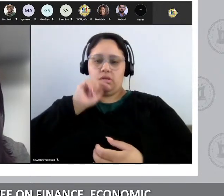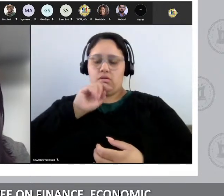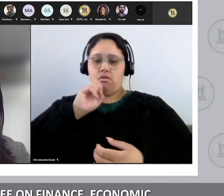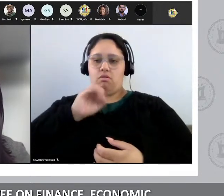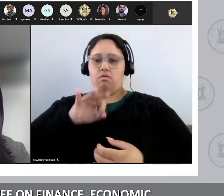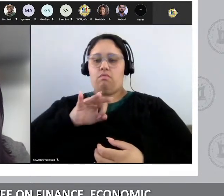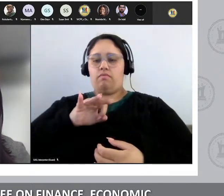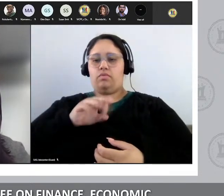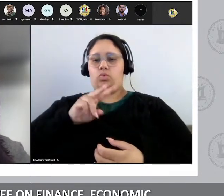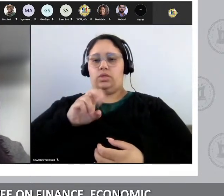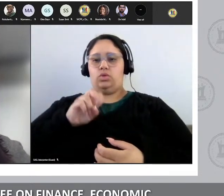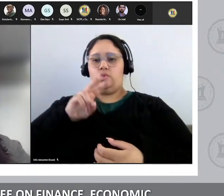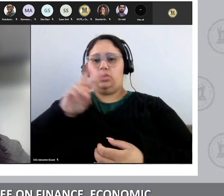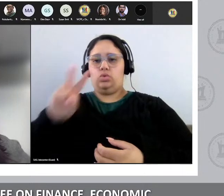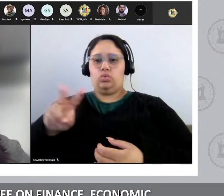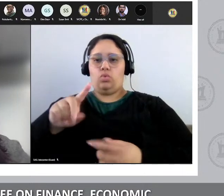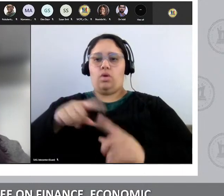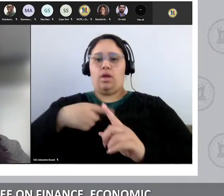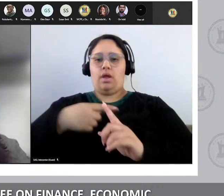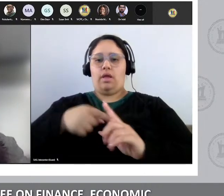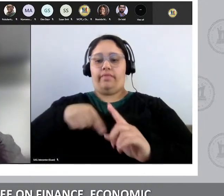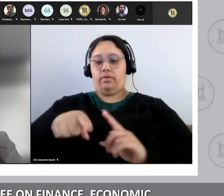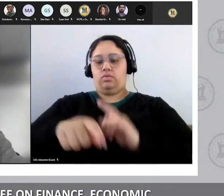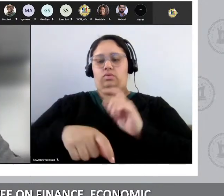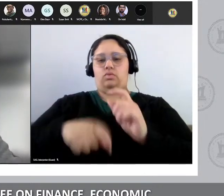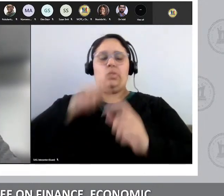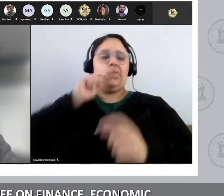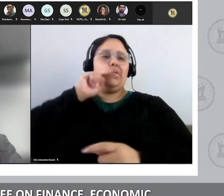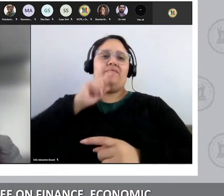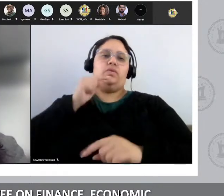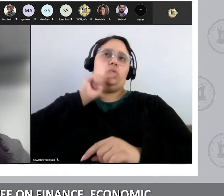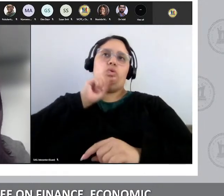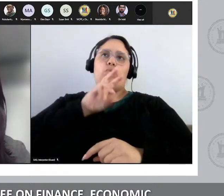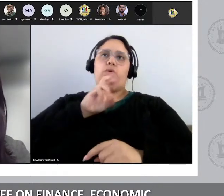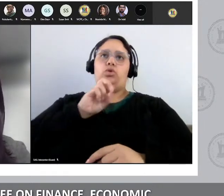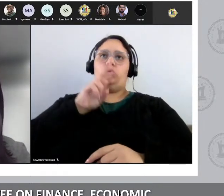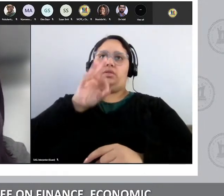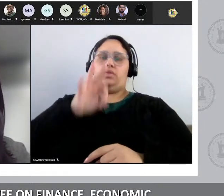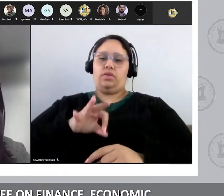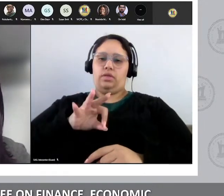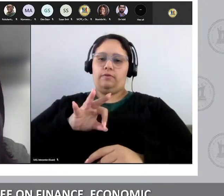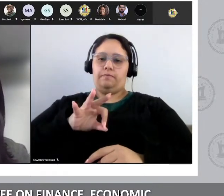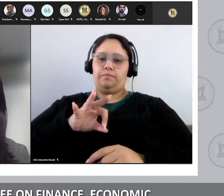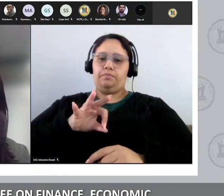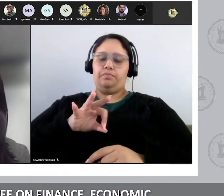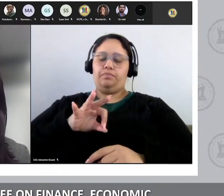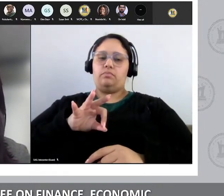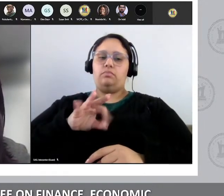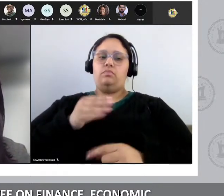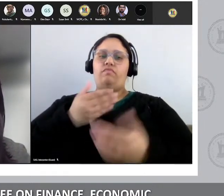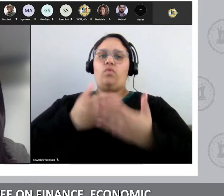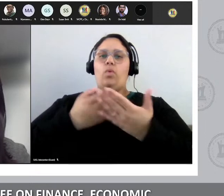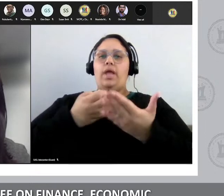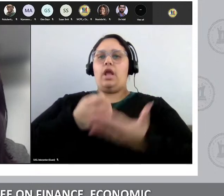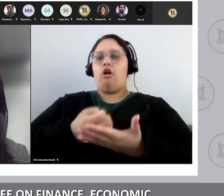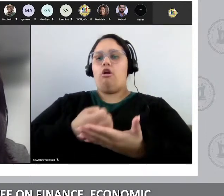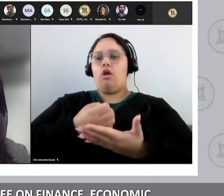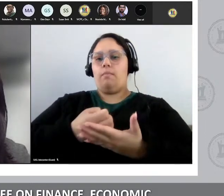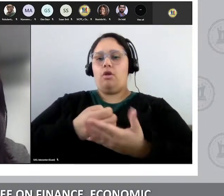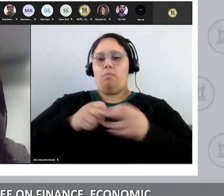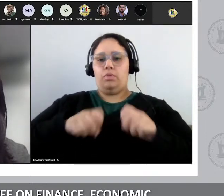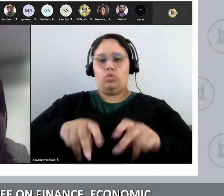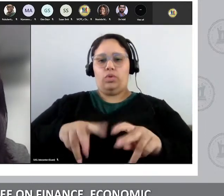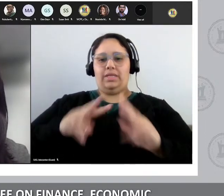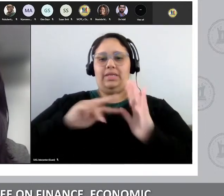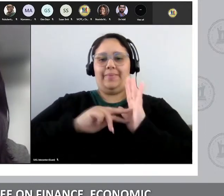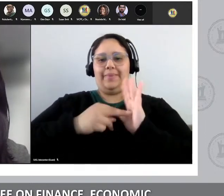of 2022 and in this quarter of first quarter of 2023? In terms of economic